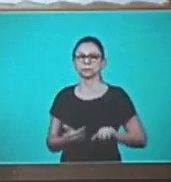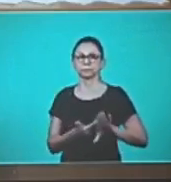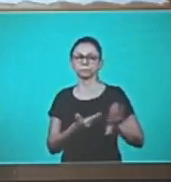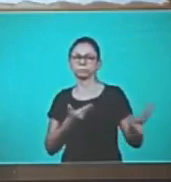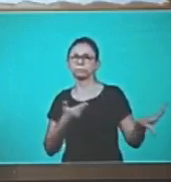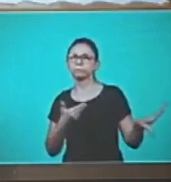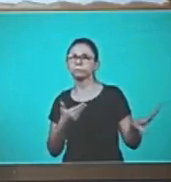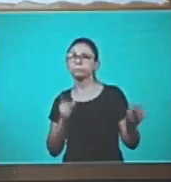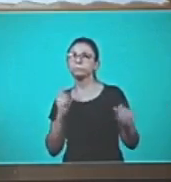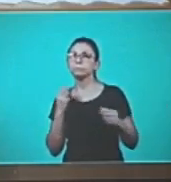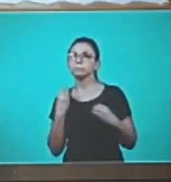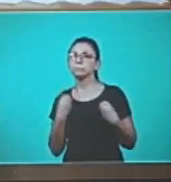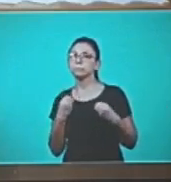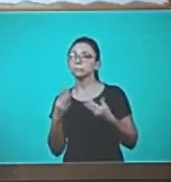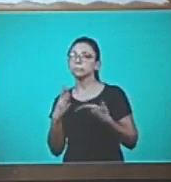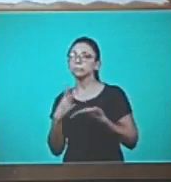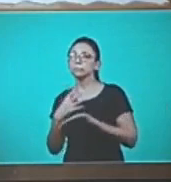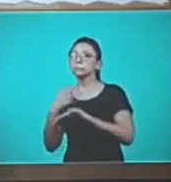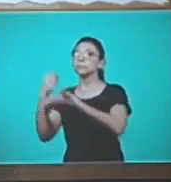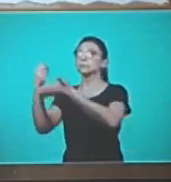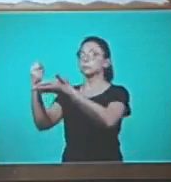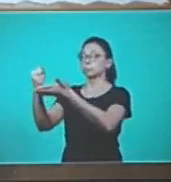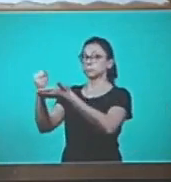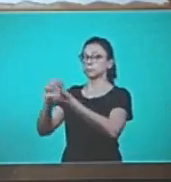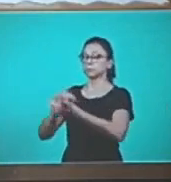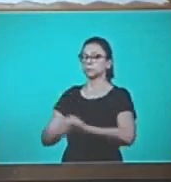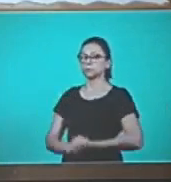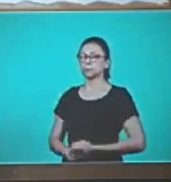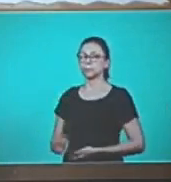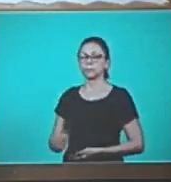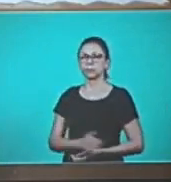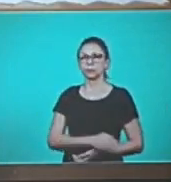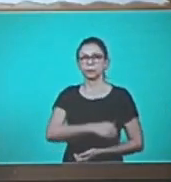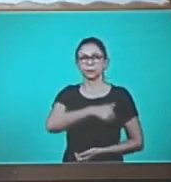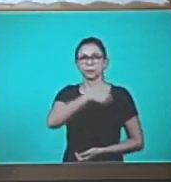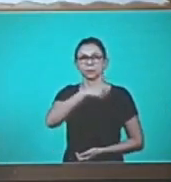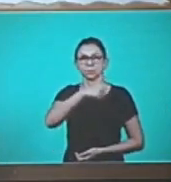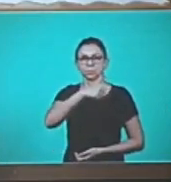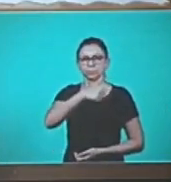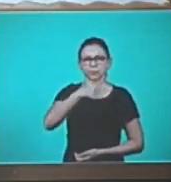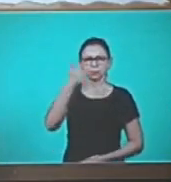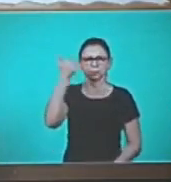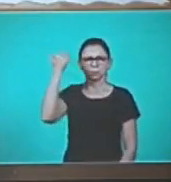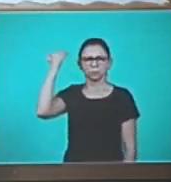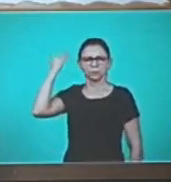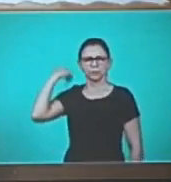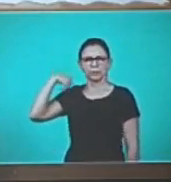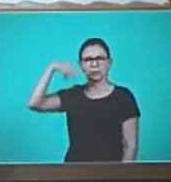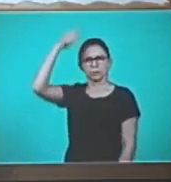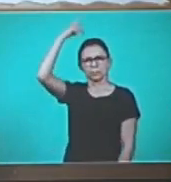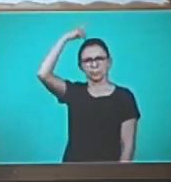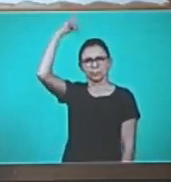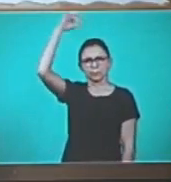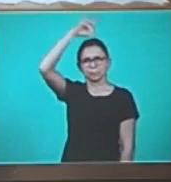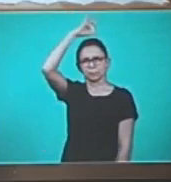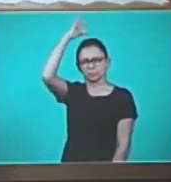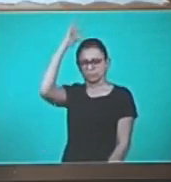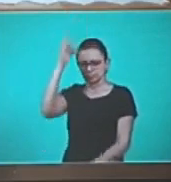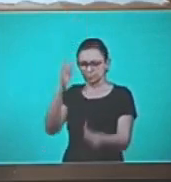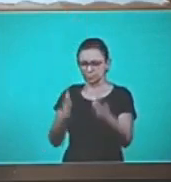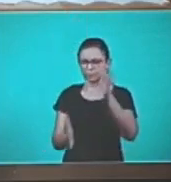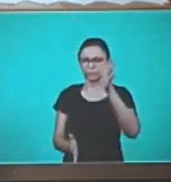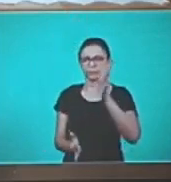departure. What was the promise? The pouring out of the Holy Spirit and the first time of the church. Now,